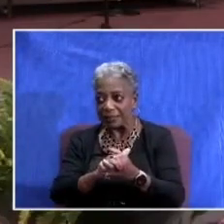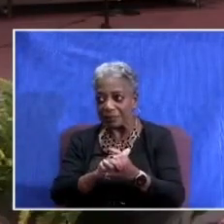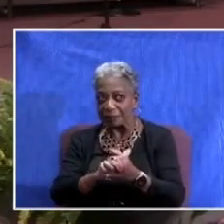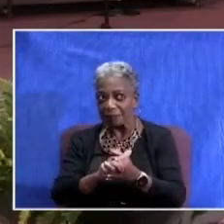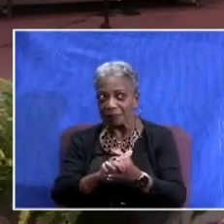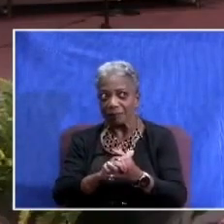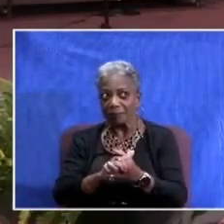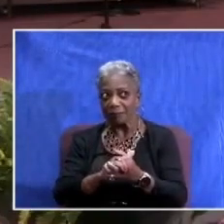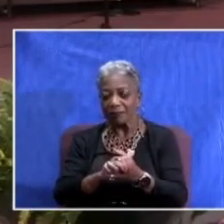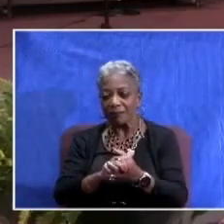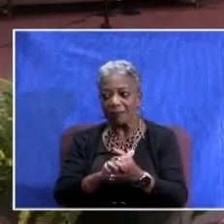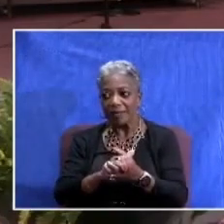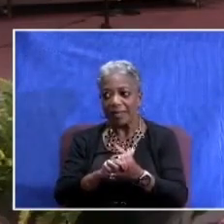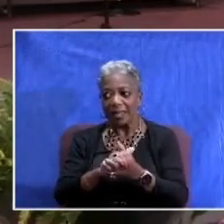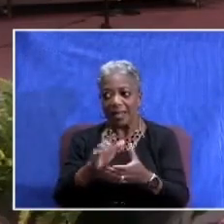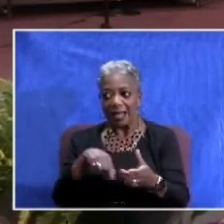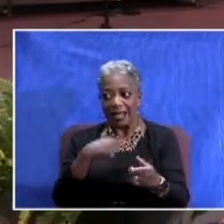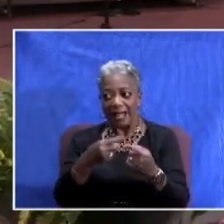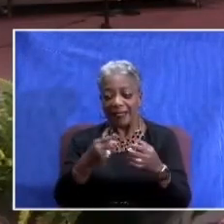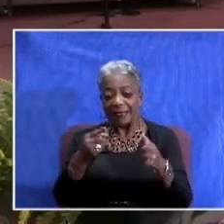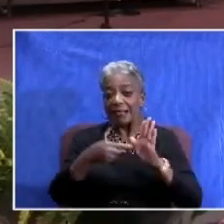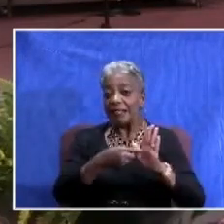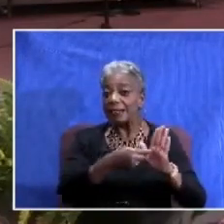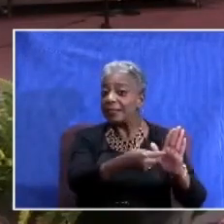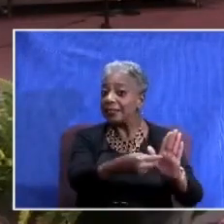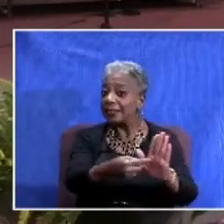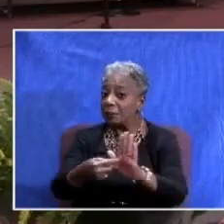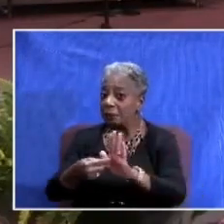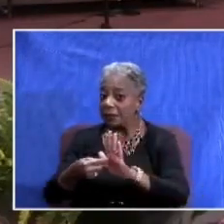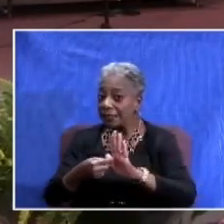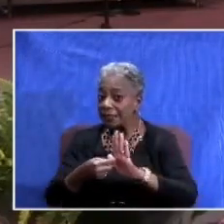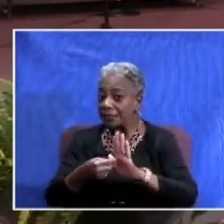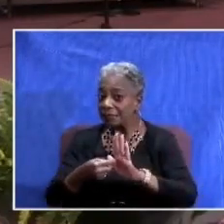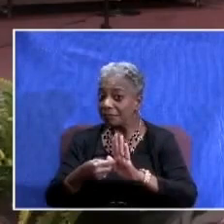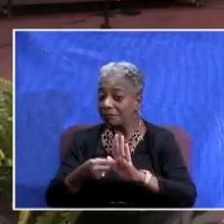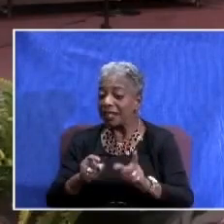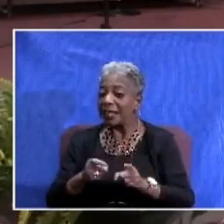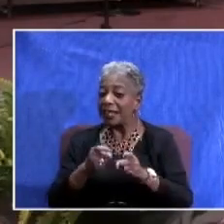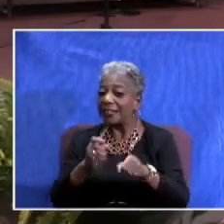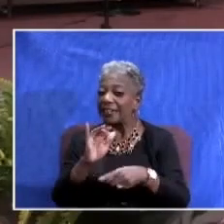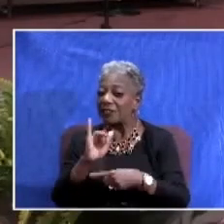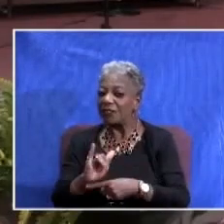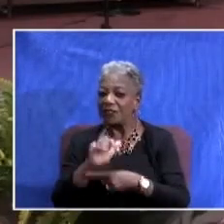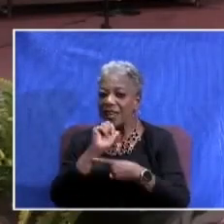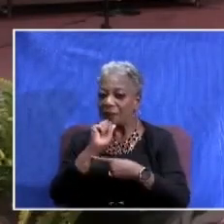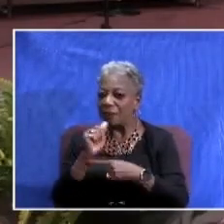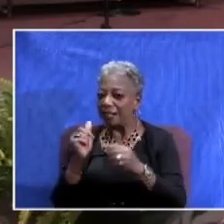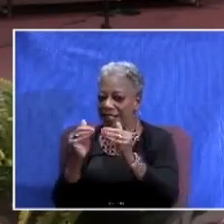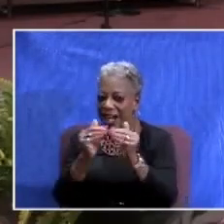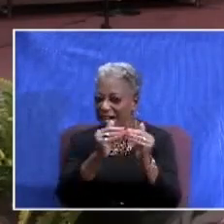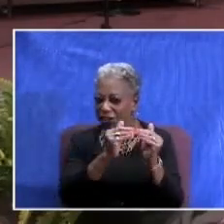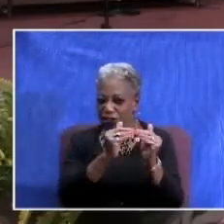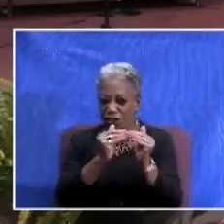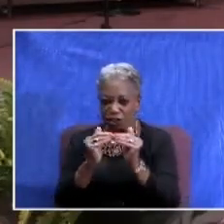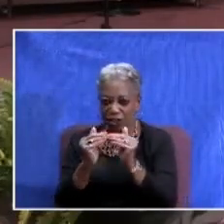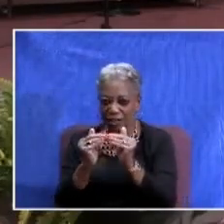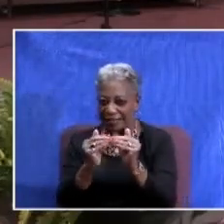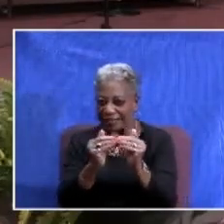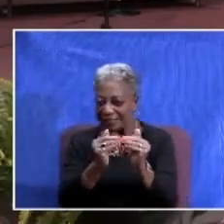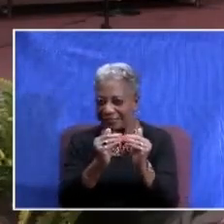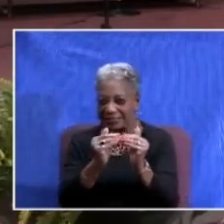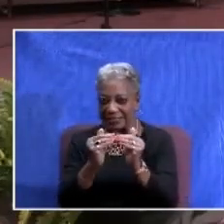Symbolism. They'll give you symbolism instead of justice. They'll say, okay, we're going to put Harriet Tubman's name,